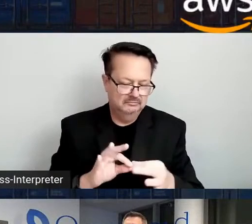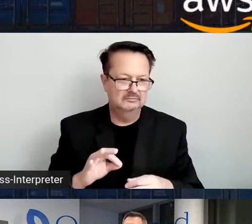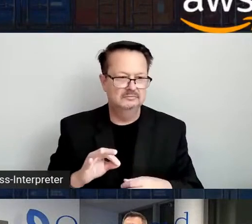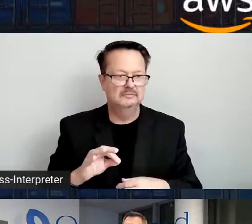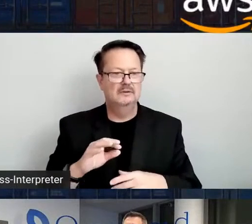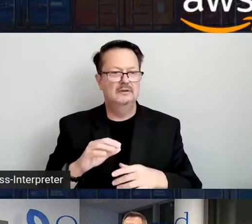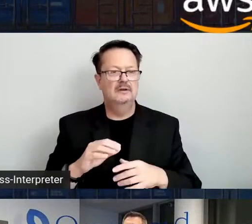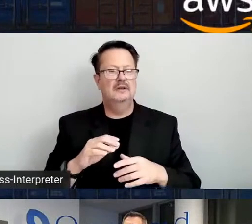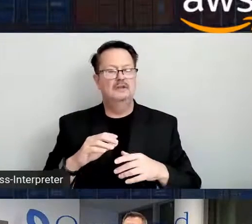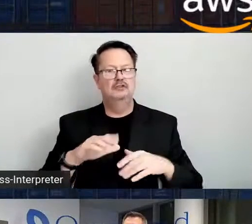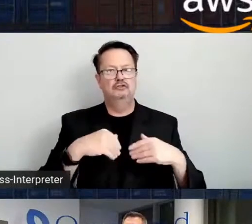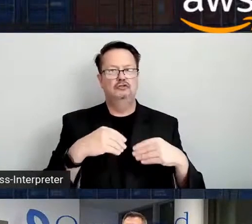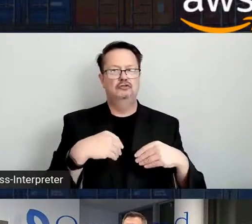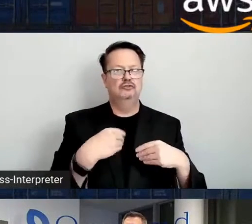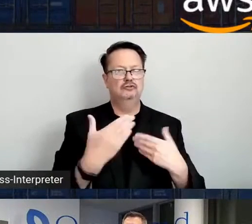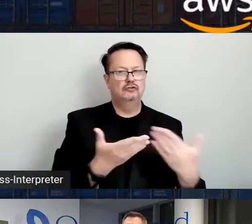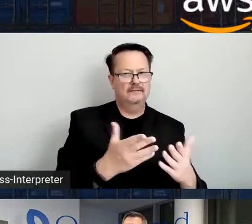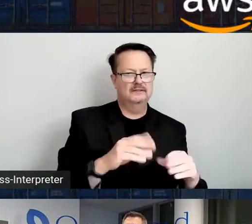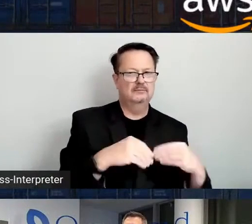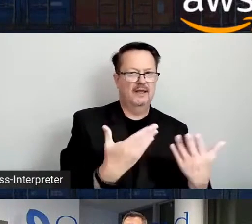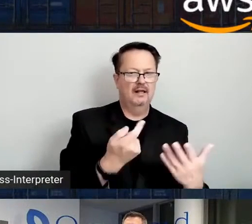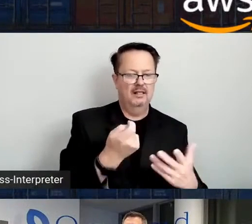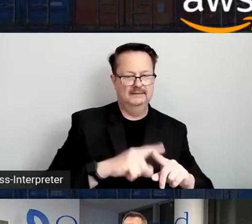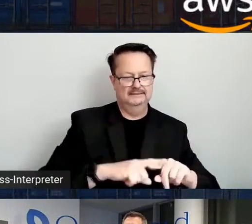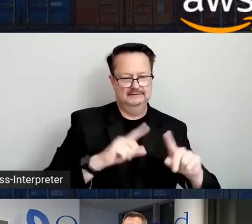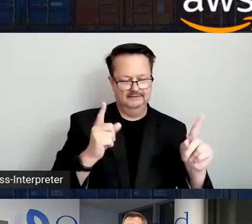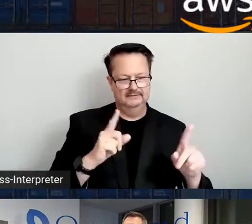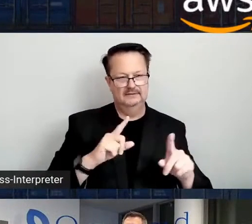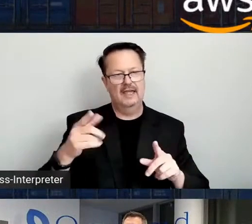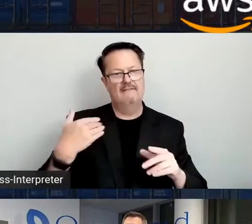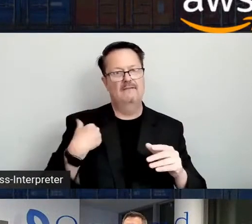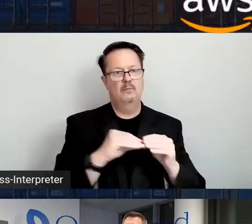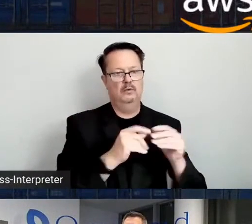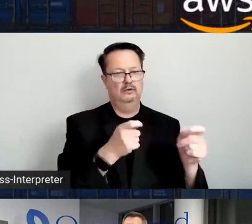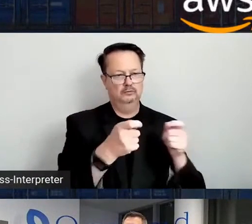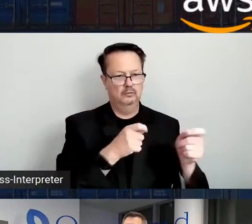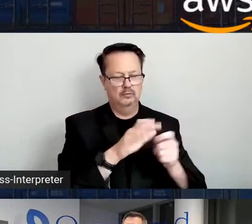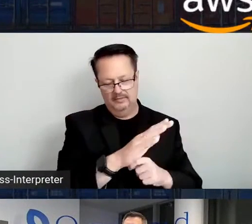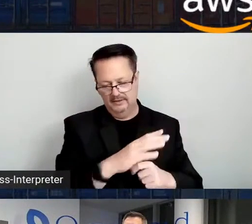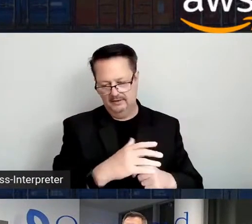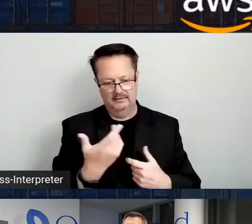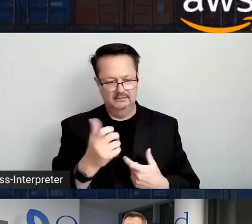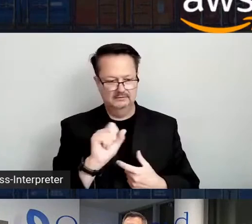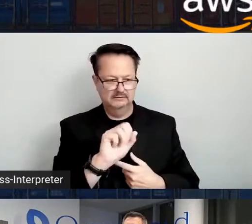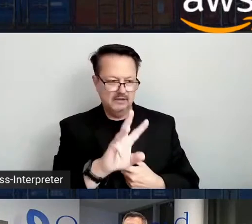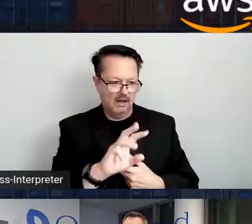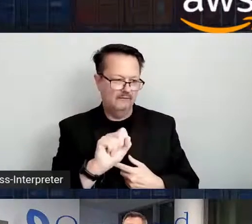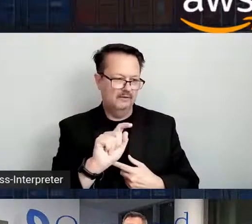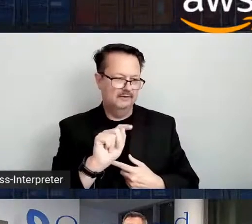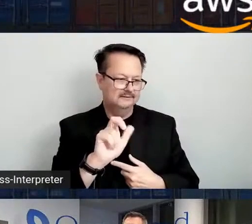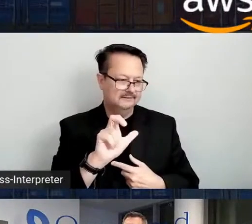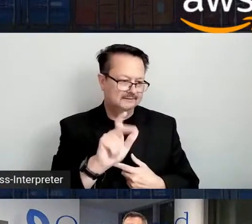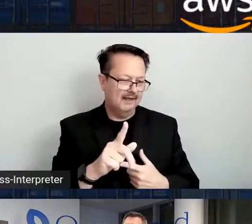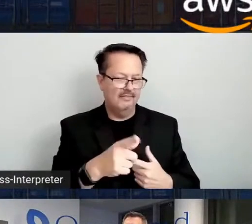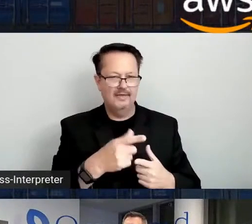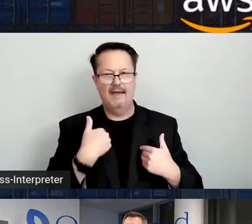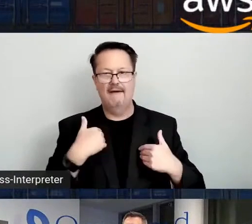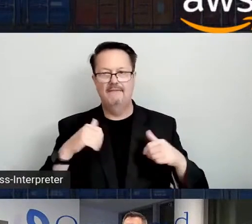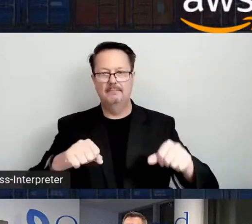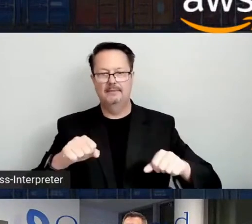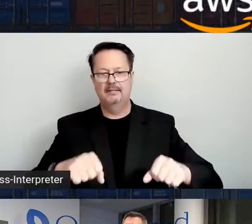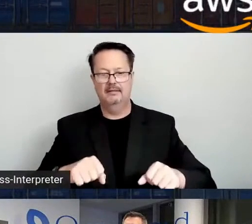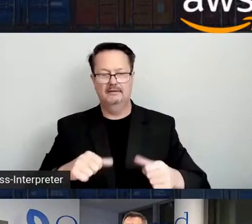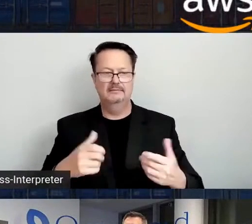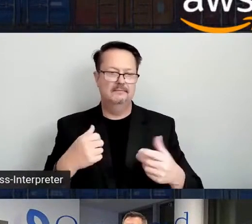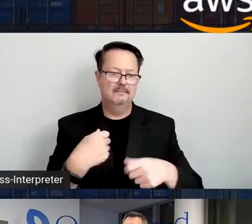a little bit different, where they have much more kind of control of their own software stacks, where they might have the ability to